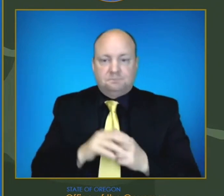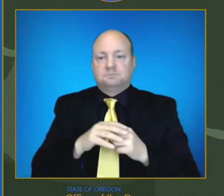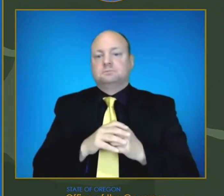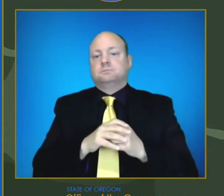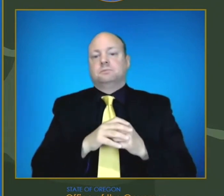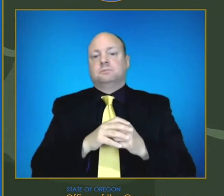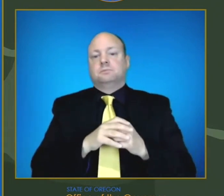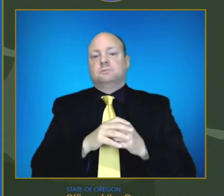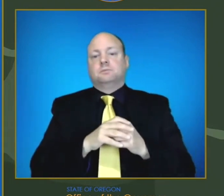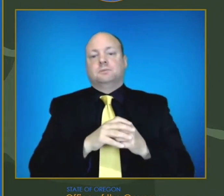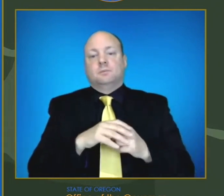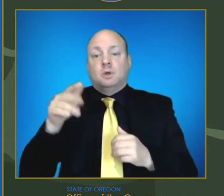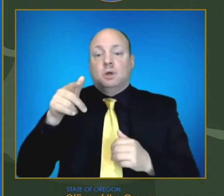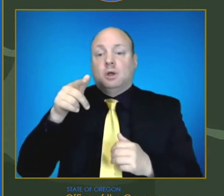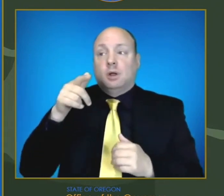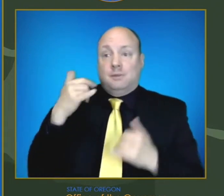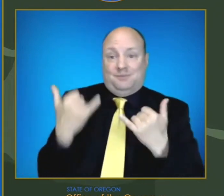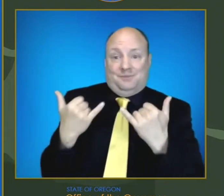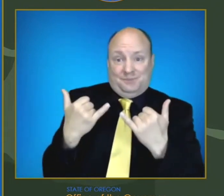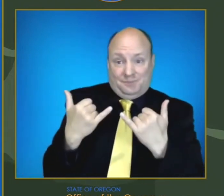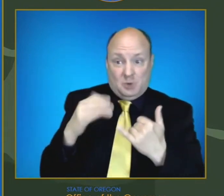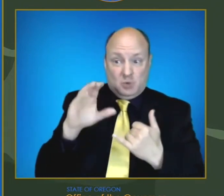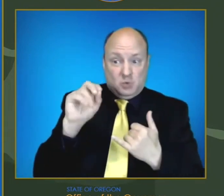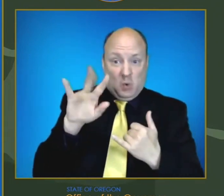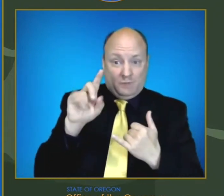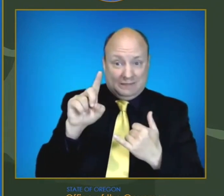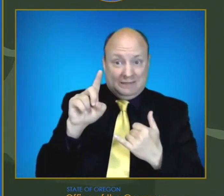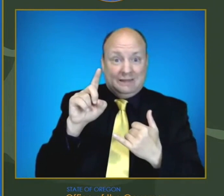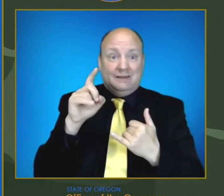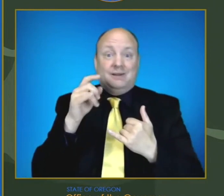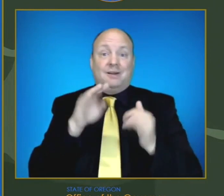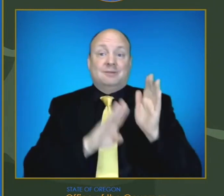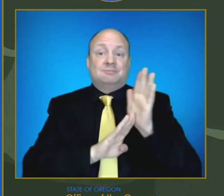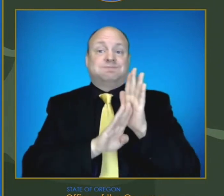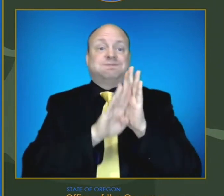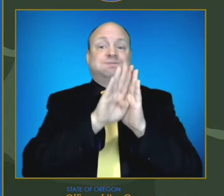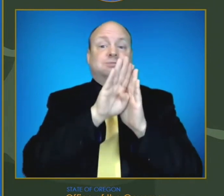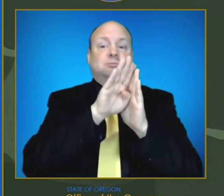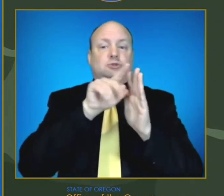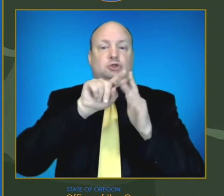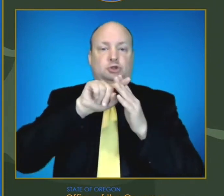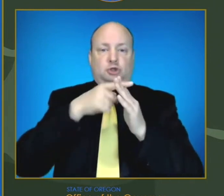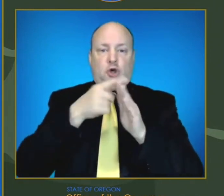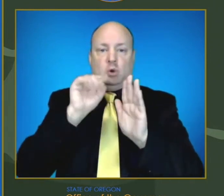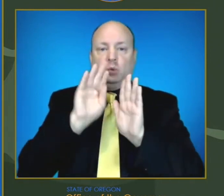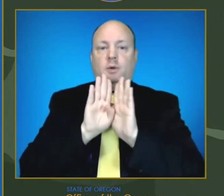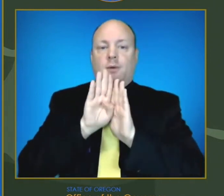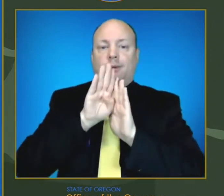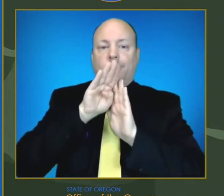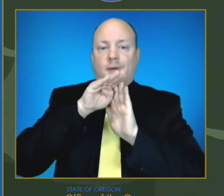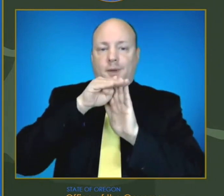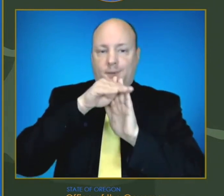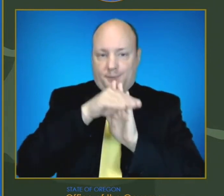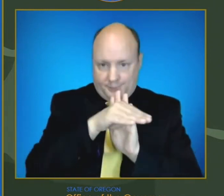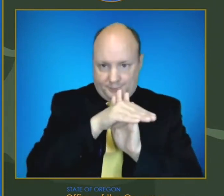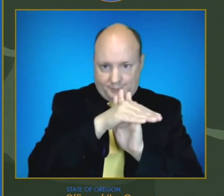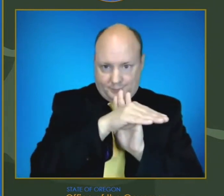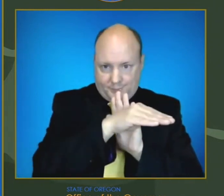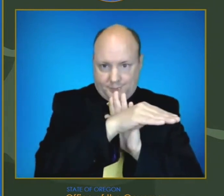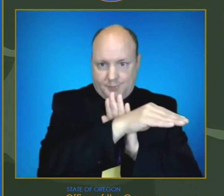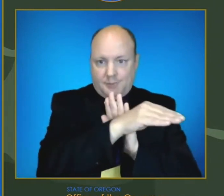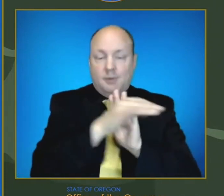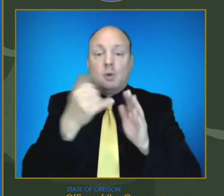latest COVID-19 surge is waning. Over the past week, we've seen a 16% drop in newly reported cases each day, marking the